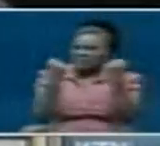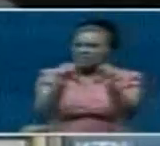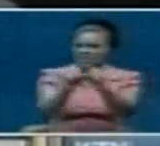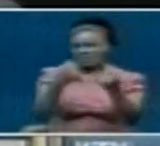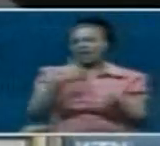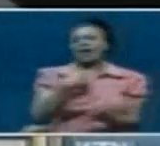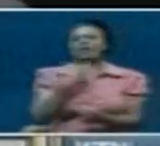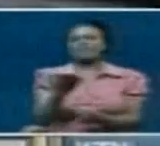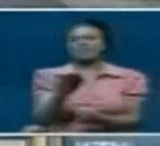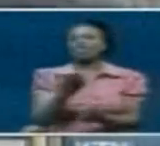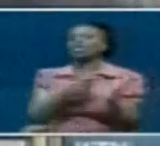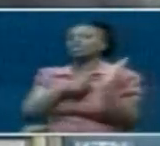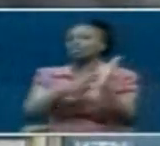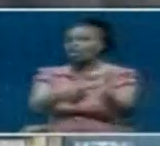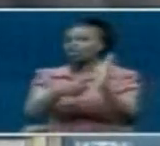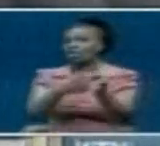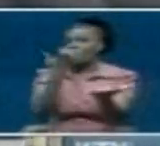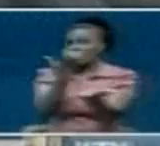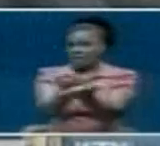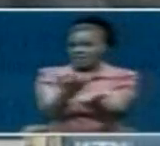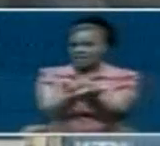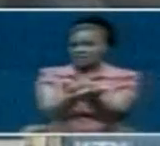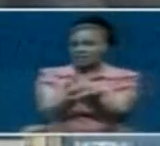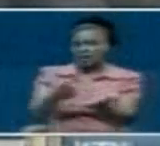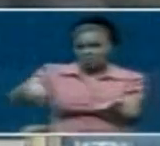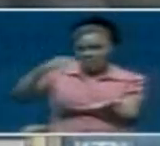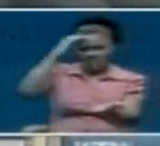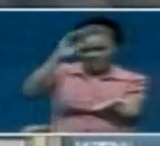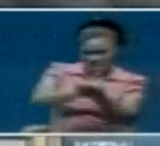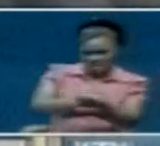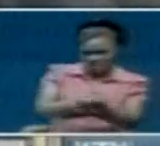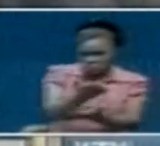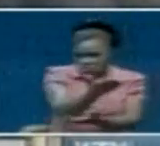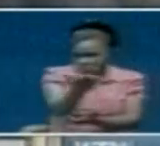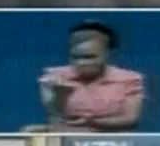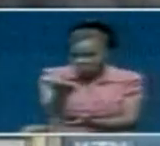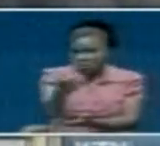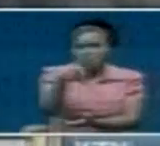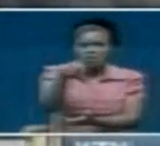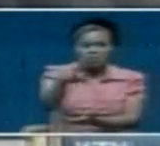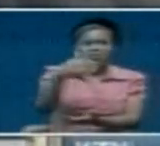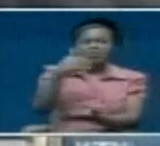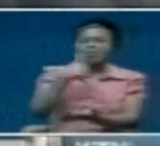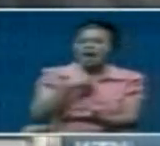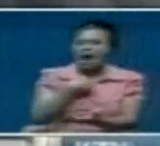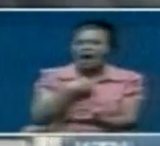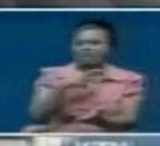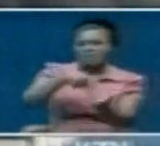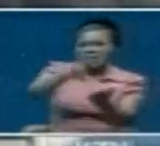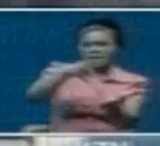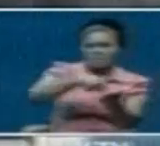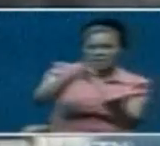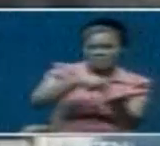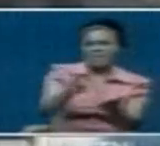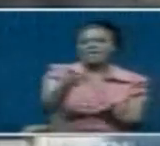Now, we want you to give us evidence to make us believe you that you paid the salaries for the 22 million